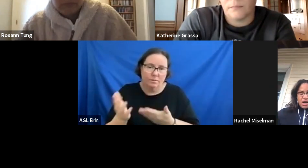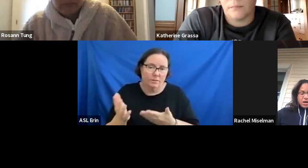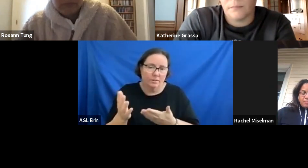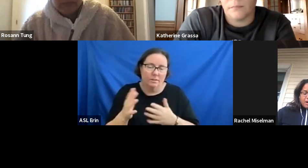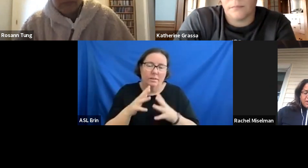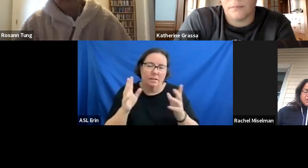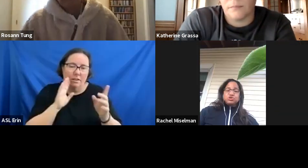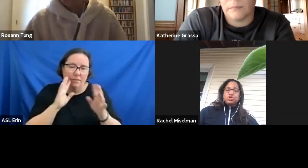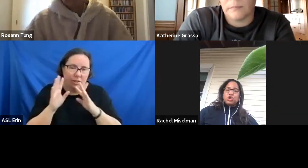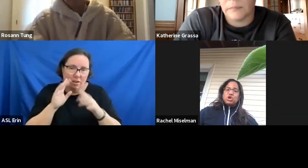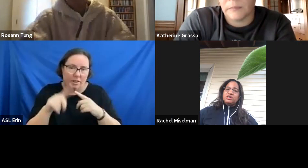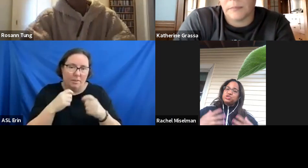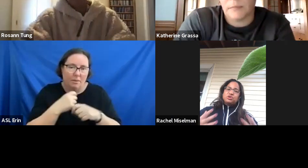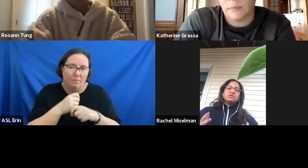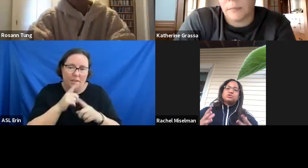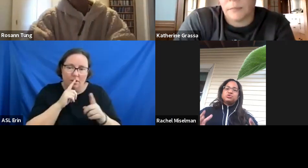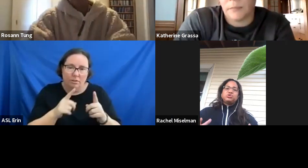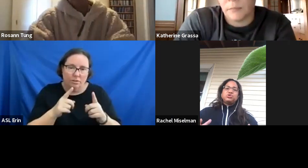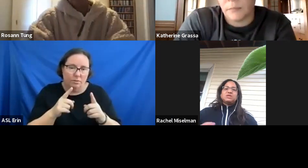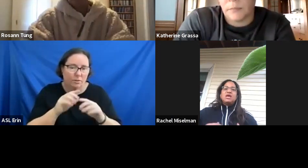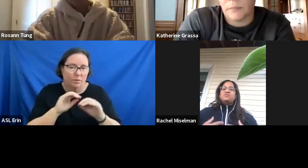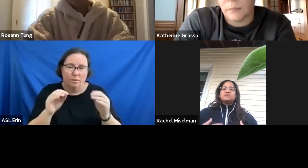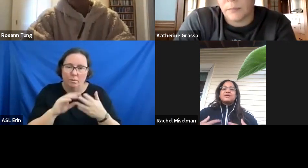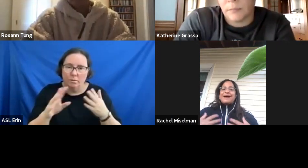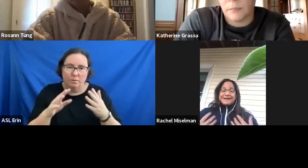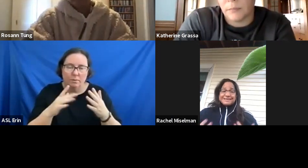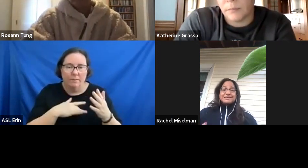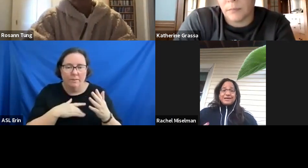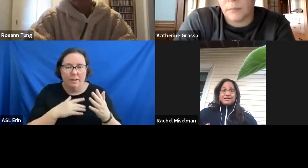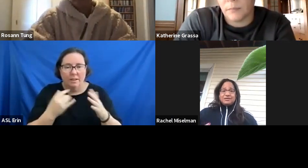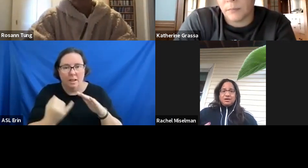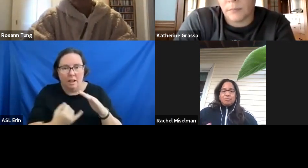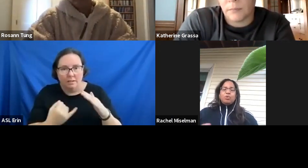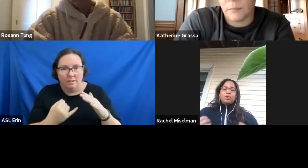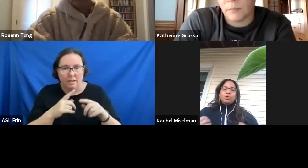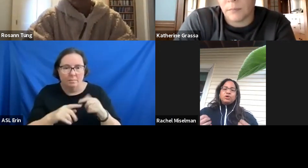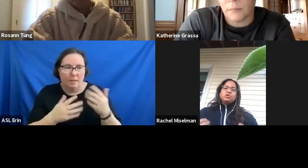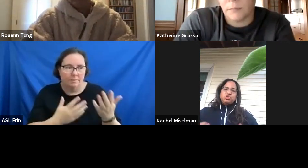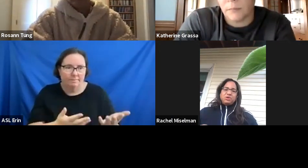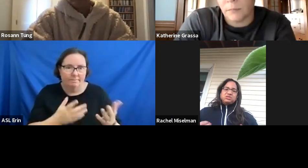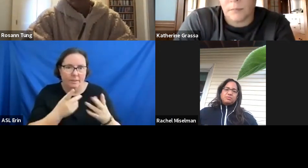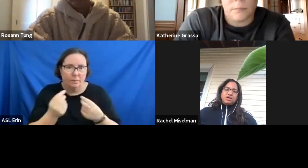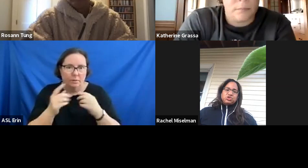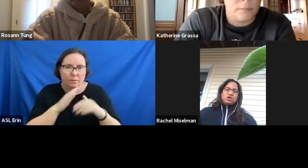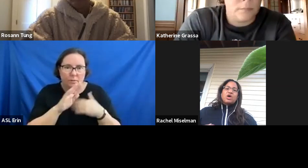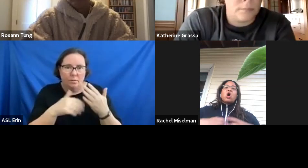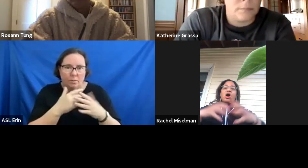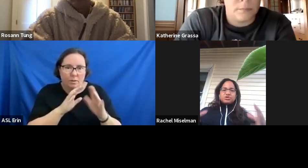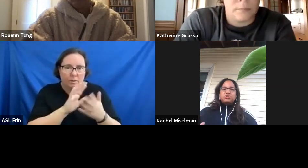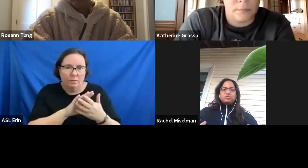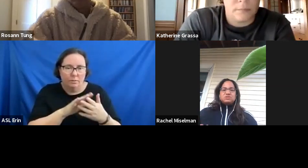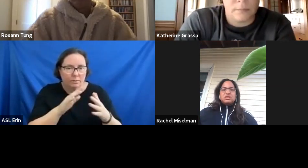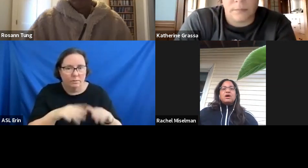of talk about ensuring that no student feels isolated, but what are we doing to make sure that